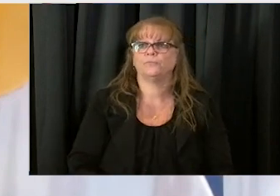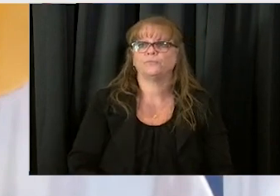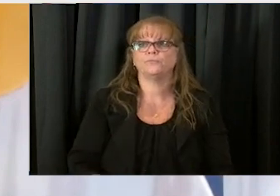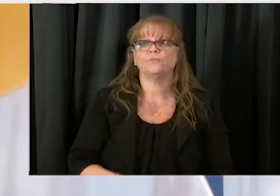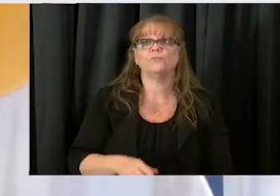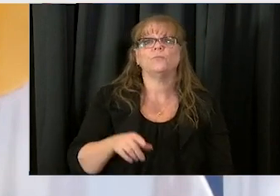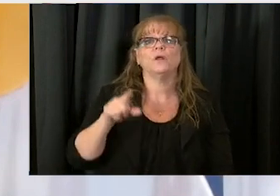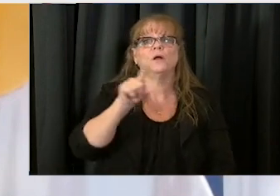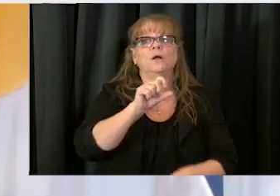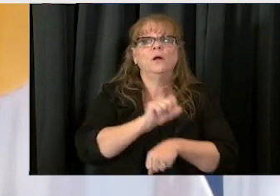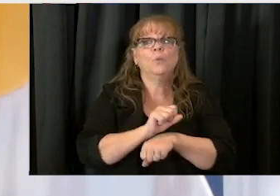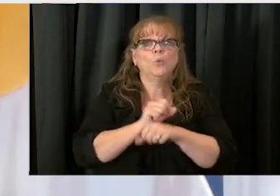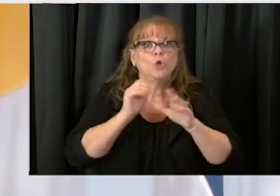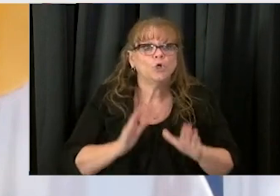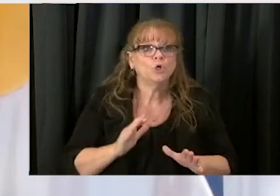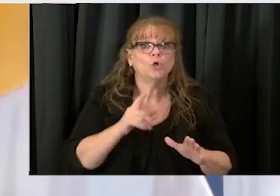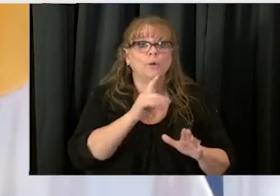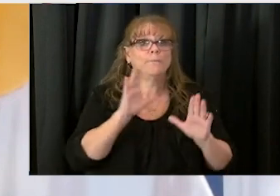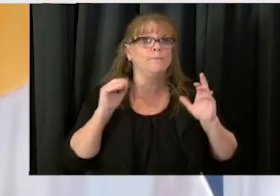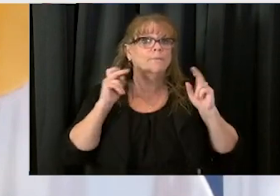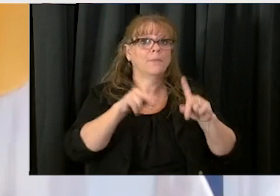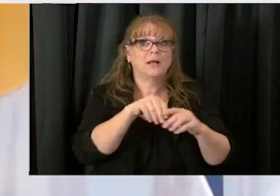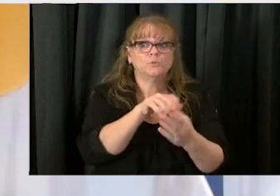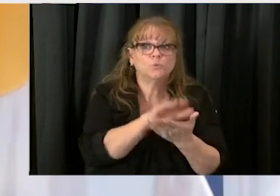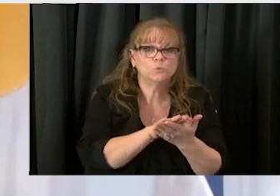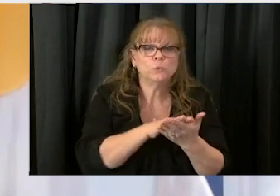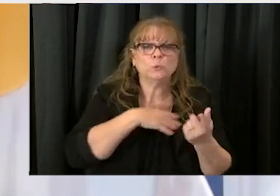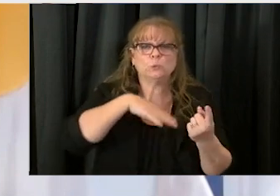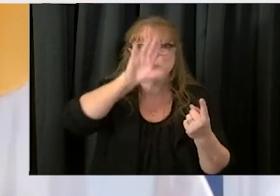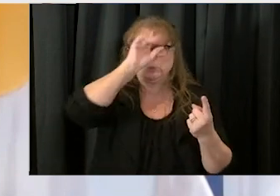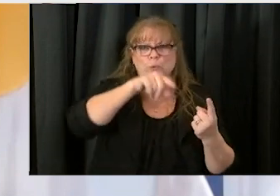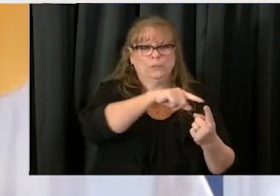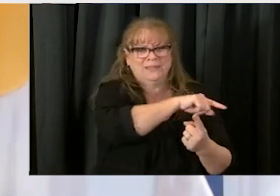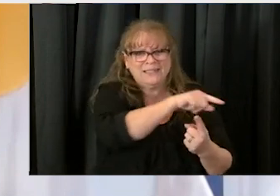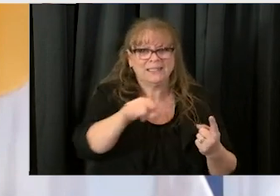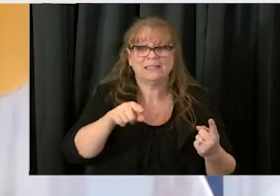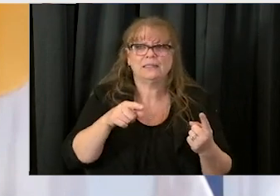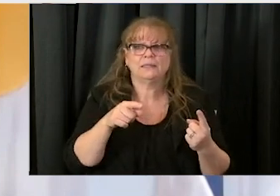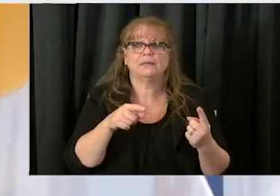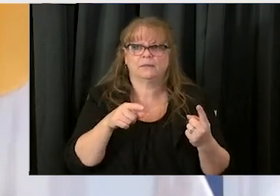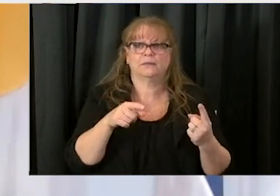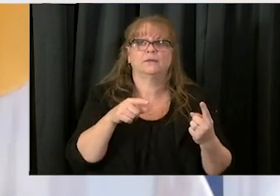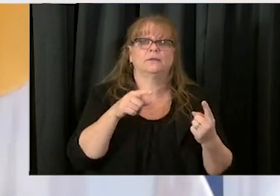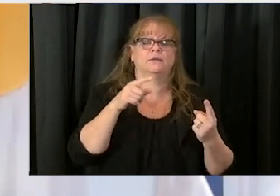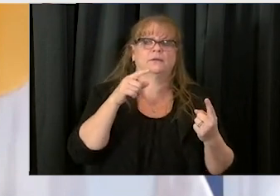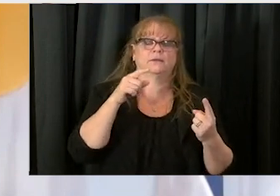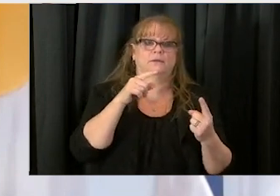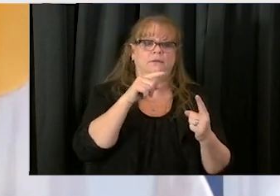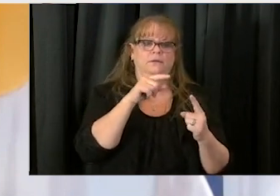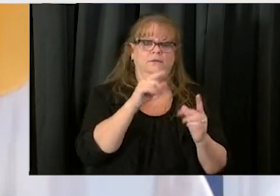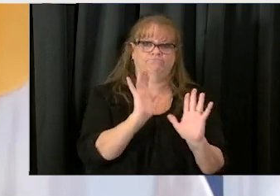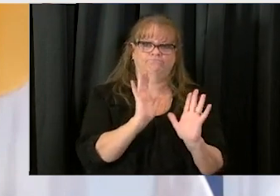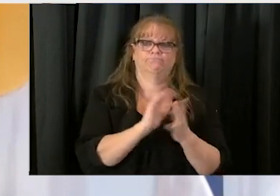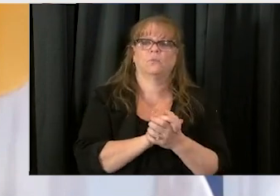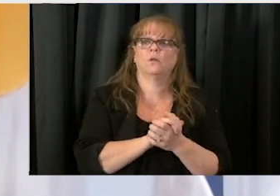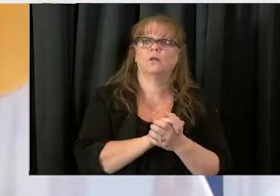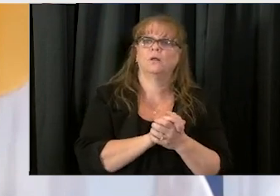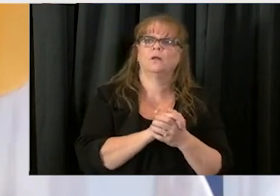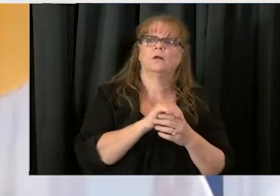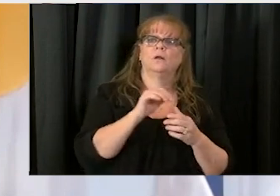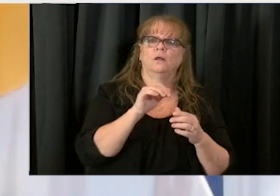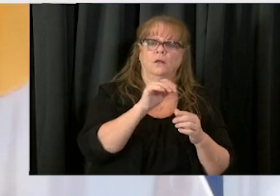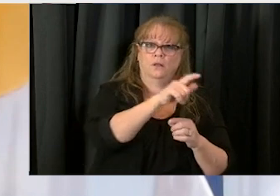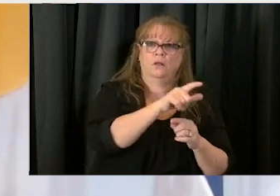because of the delay between the vaccination and when immunity sets in, a month and a half. Now, there